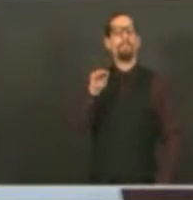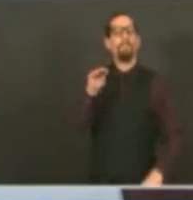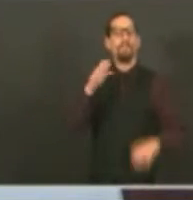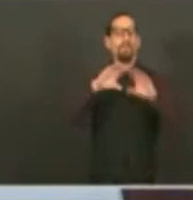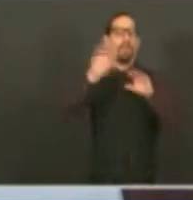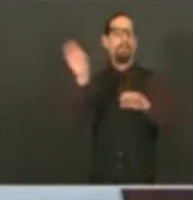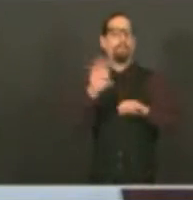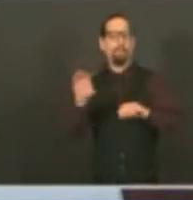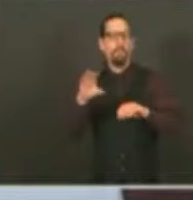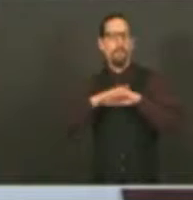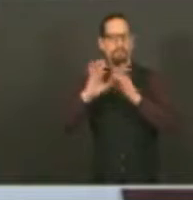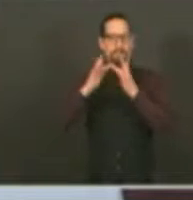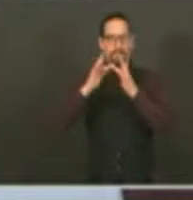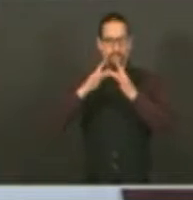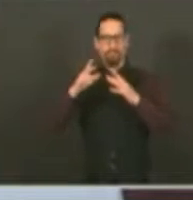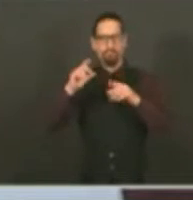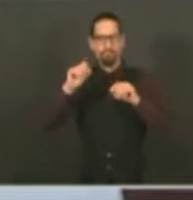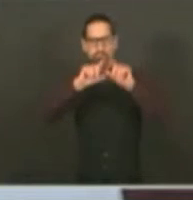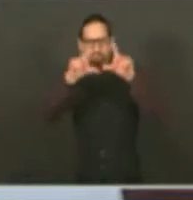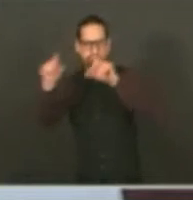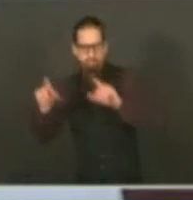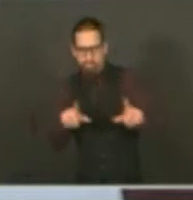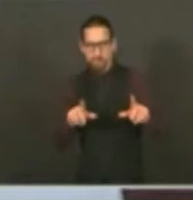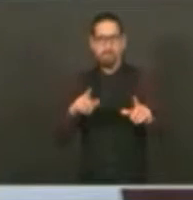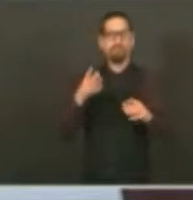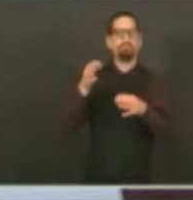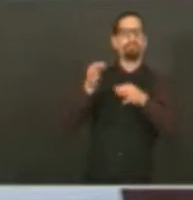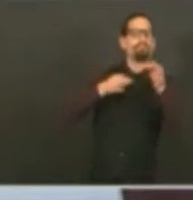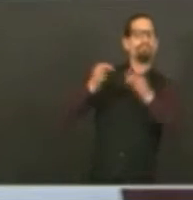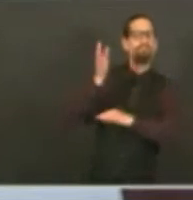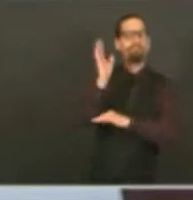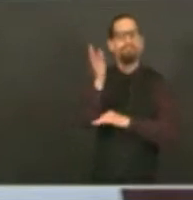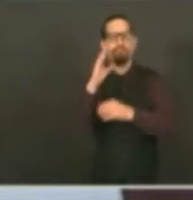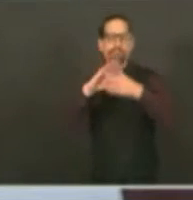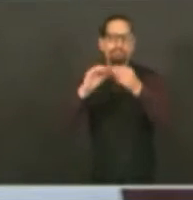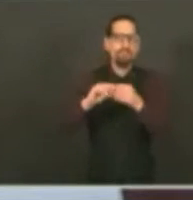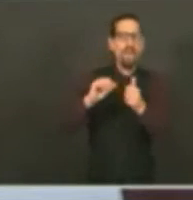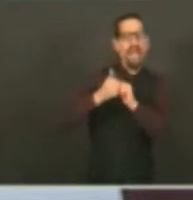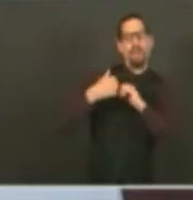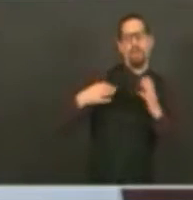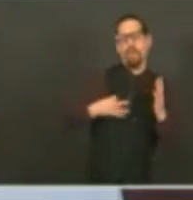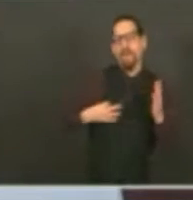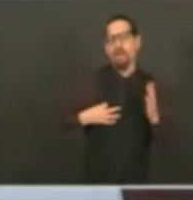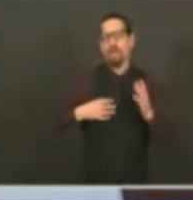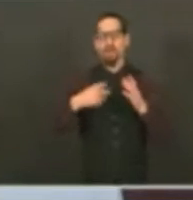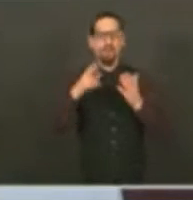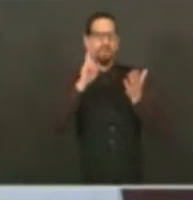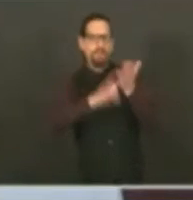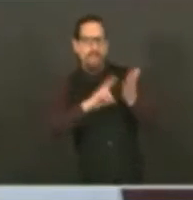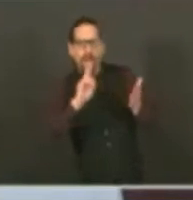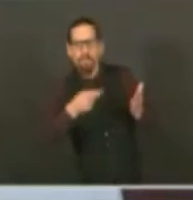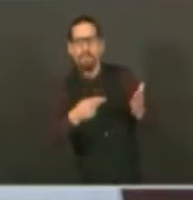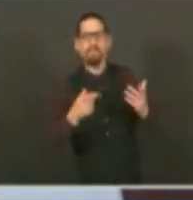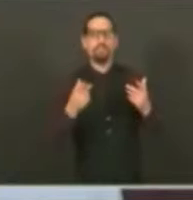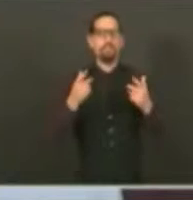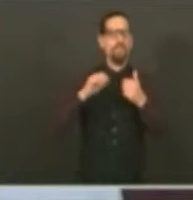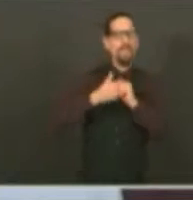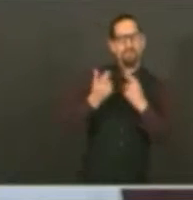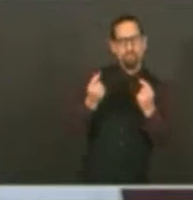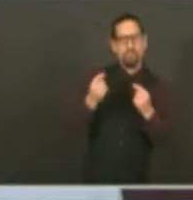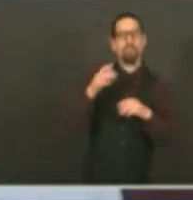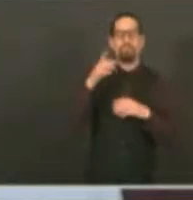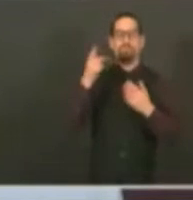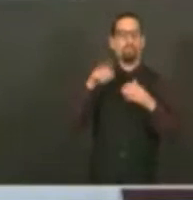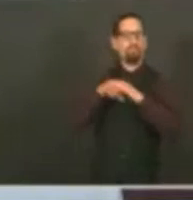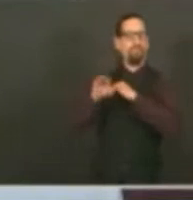to explain how to apply and for you to get your questions answered. You can sign up for that at tax.ri.gov.